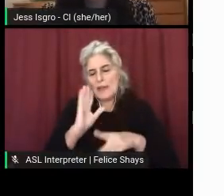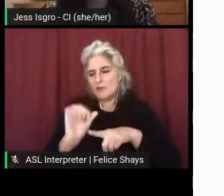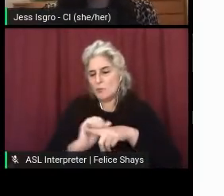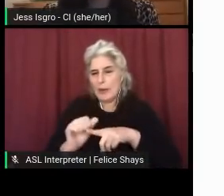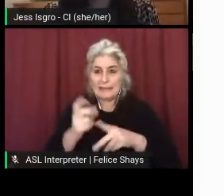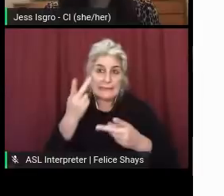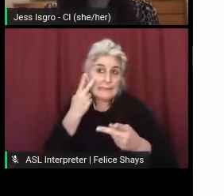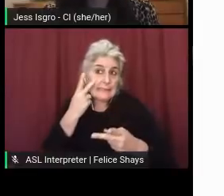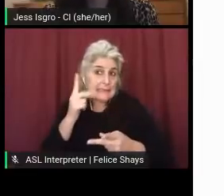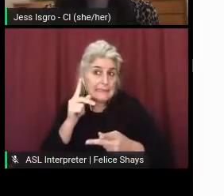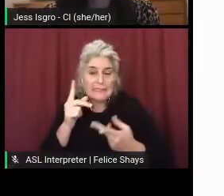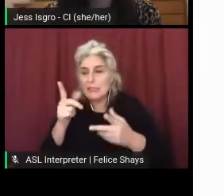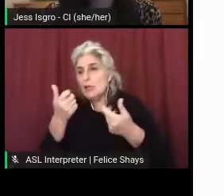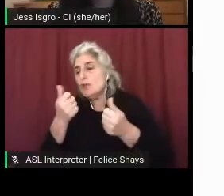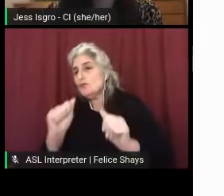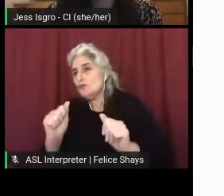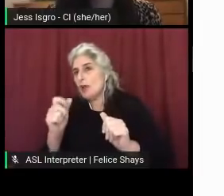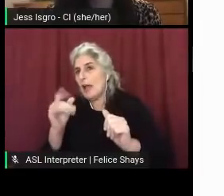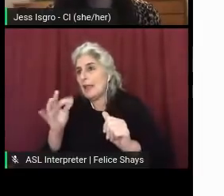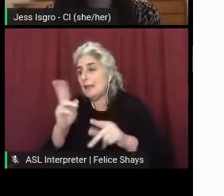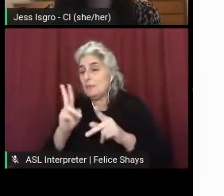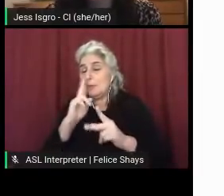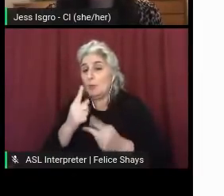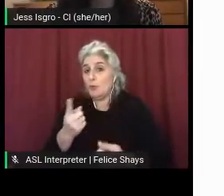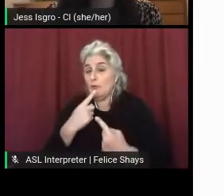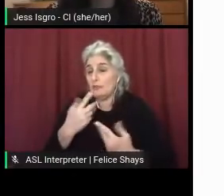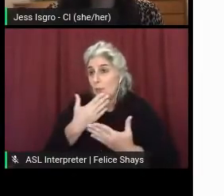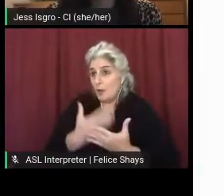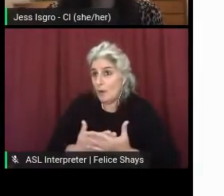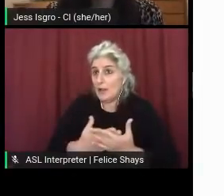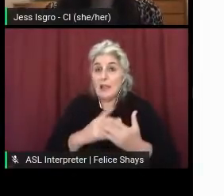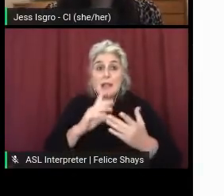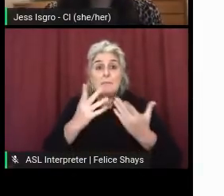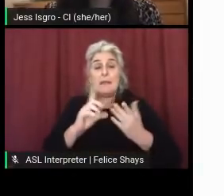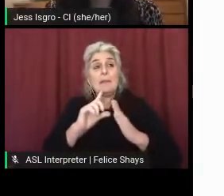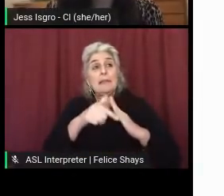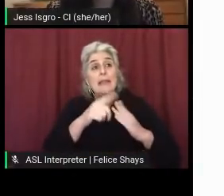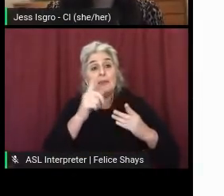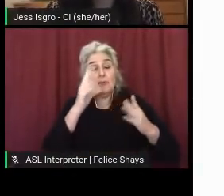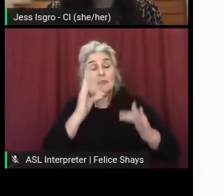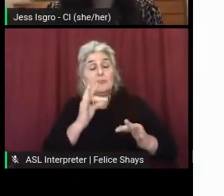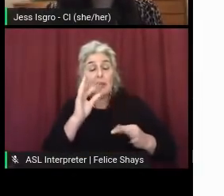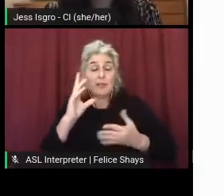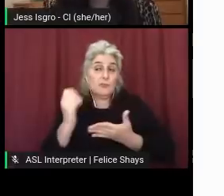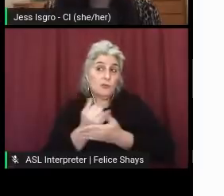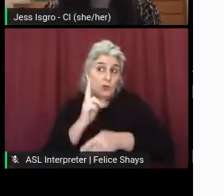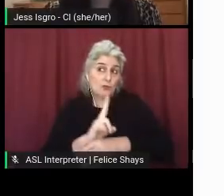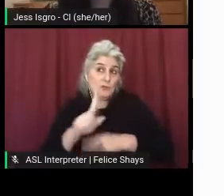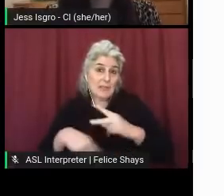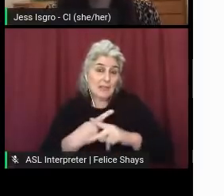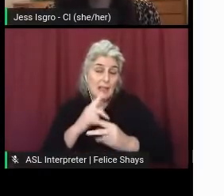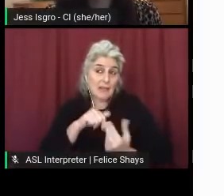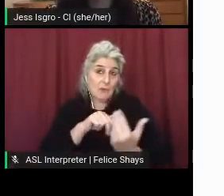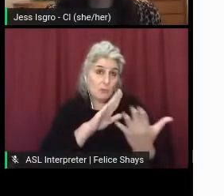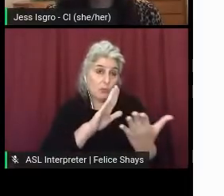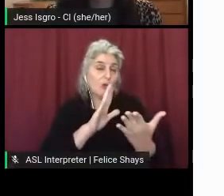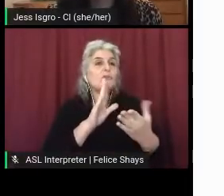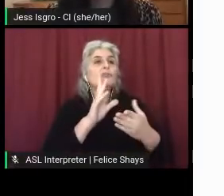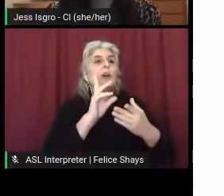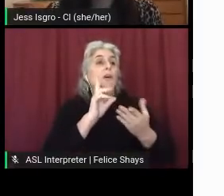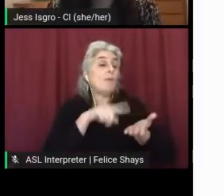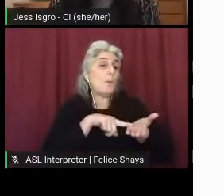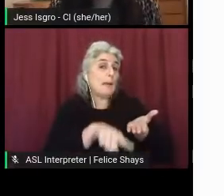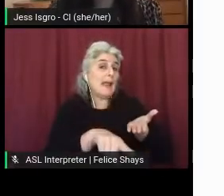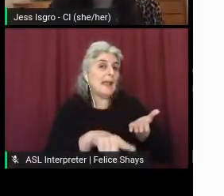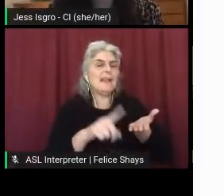respond to best. You can learn from that and leverage it for when it's time for paid promotion. This is more important now than ever. We're all trying to make every single dollar